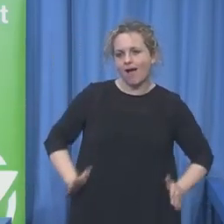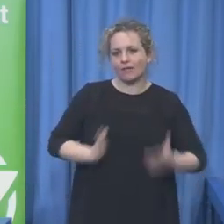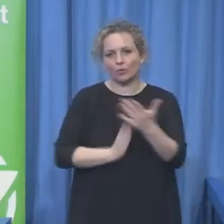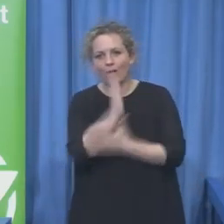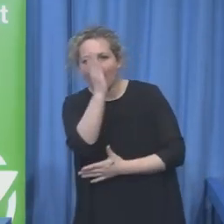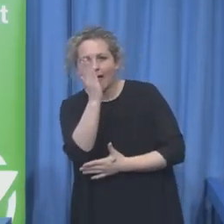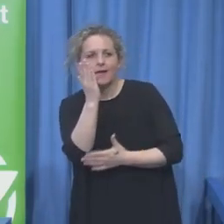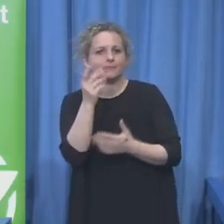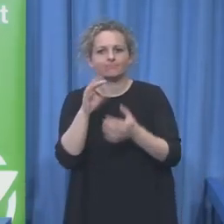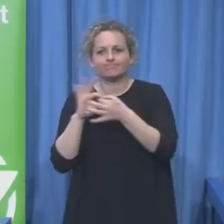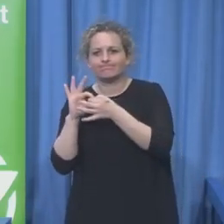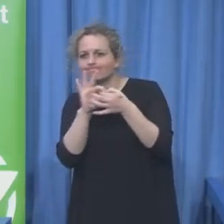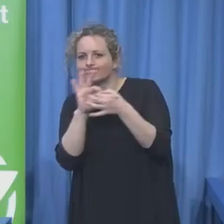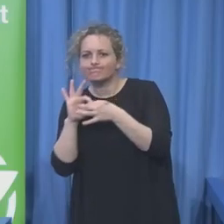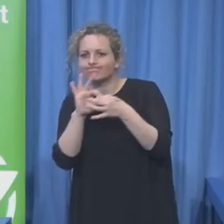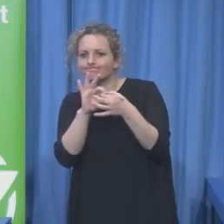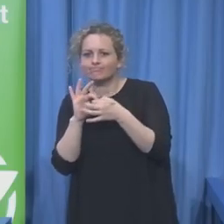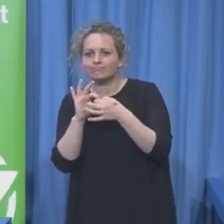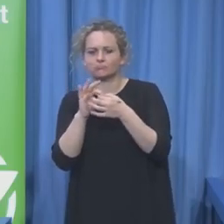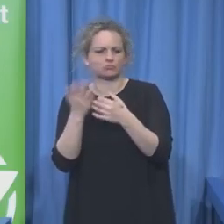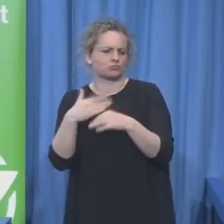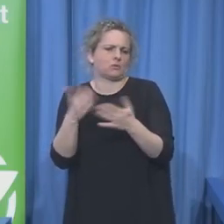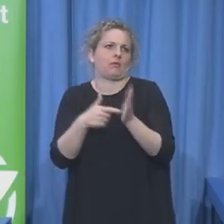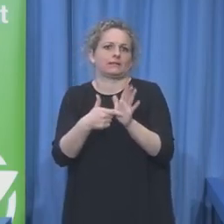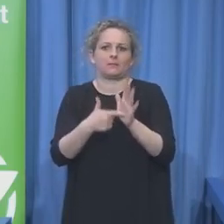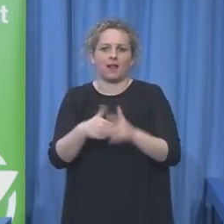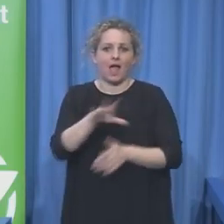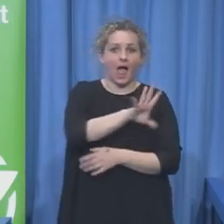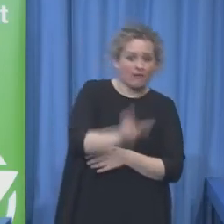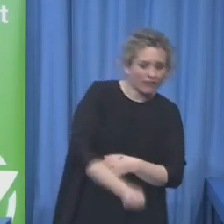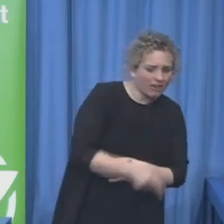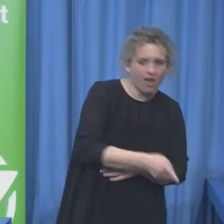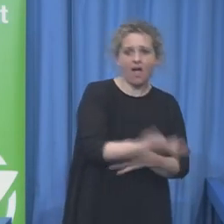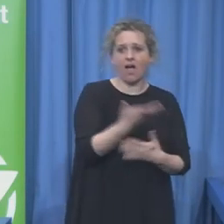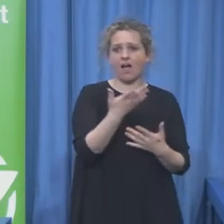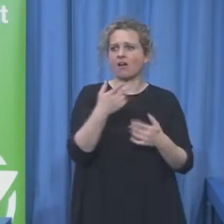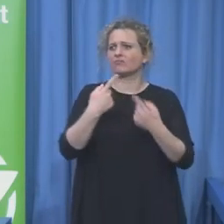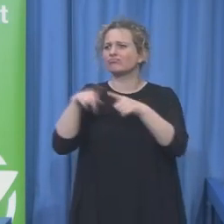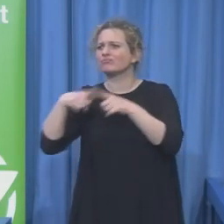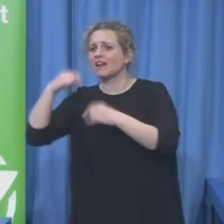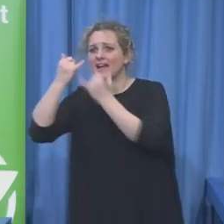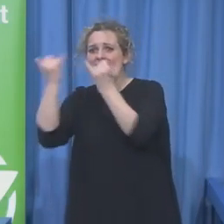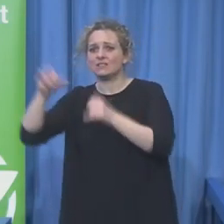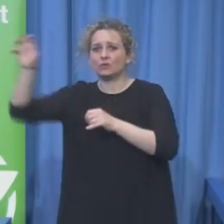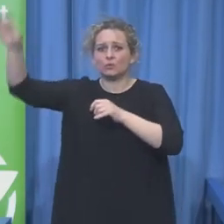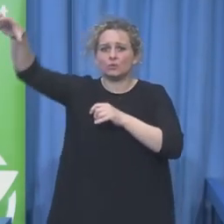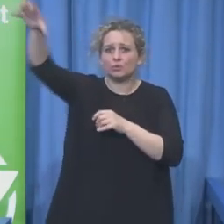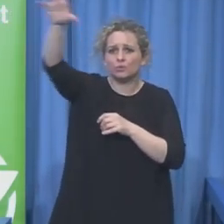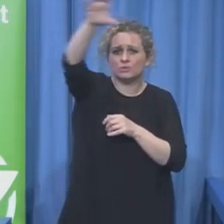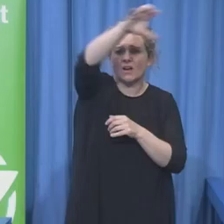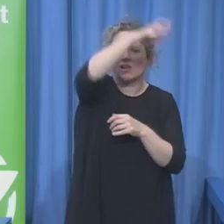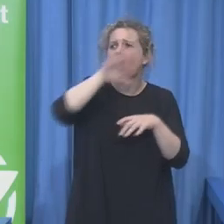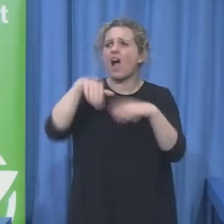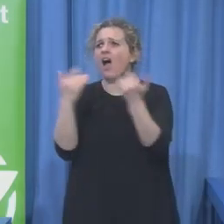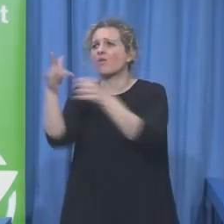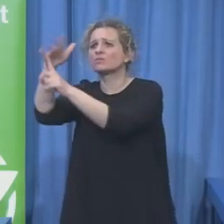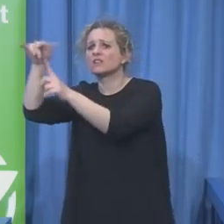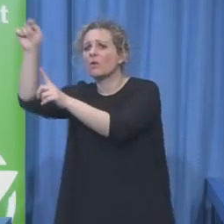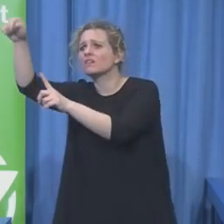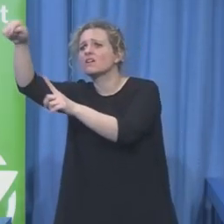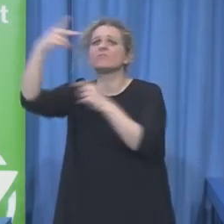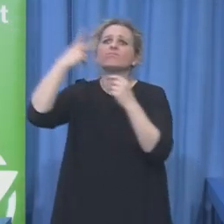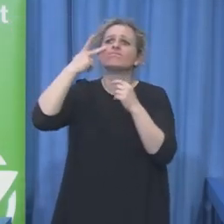the Philippines, in Mexico, etc. So I think we have to fight to change that. And what